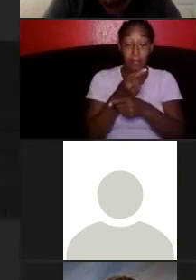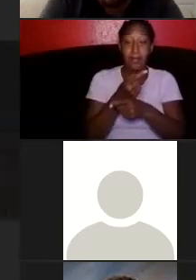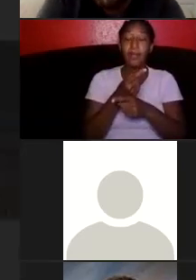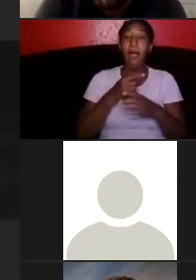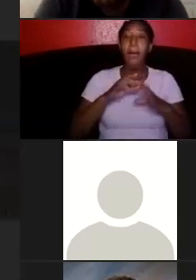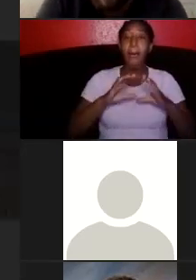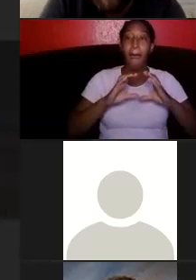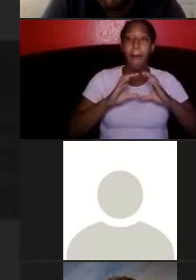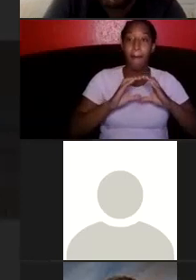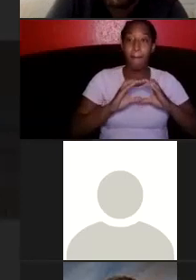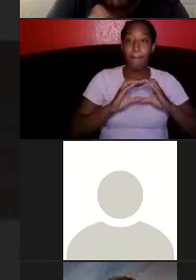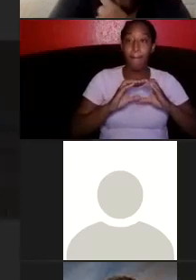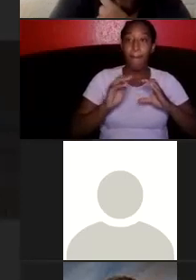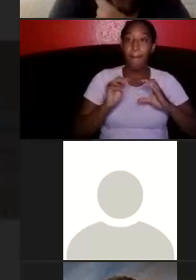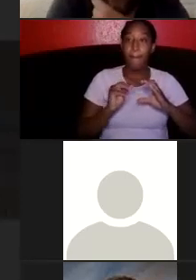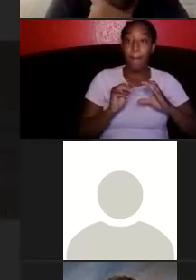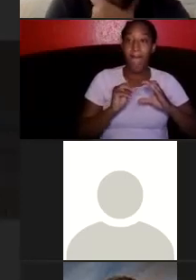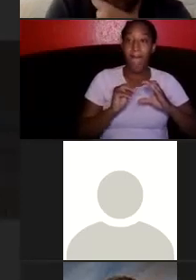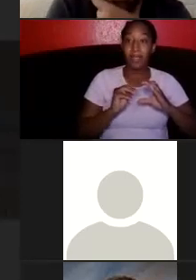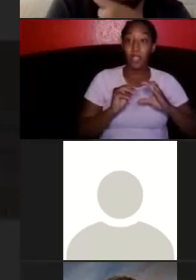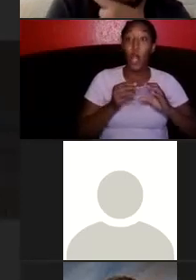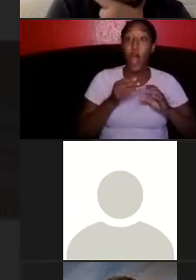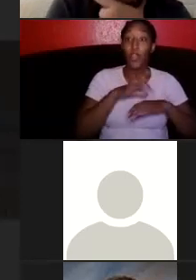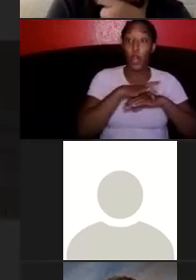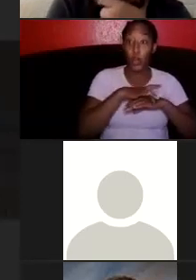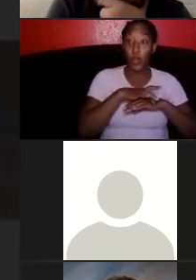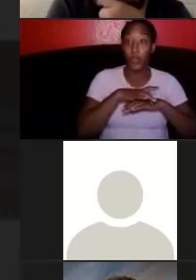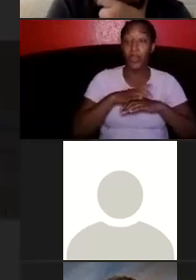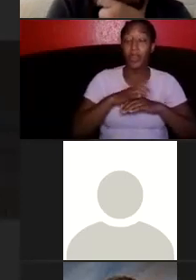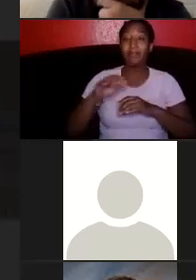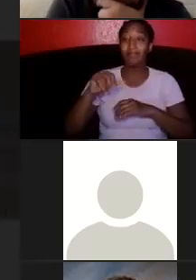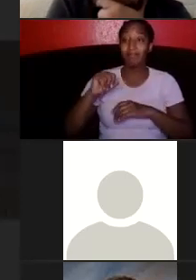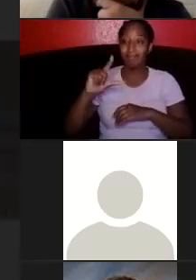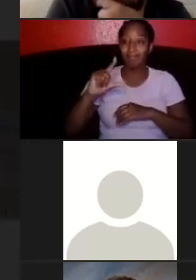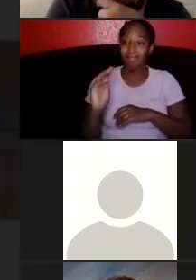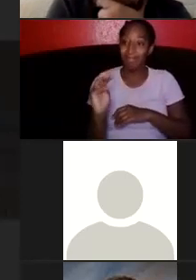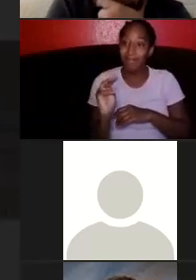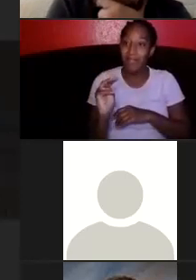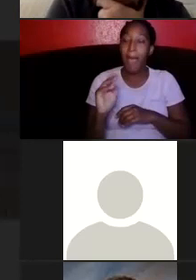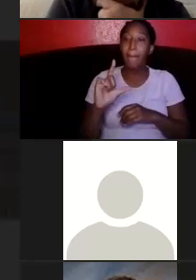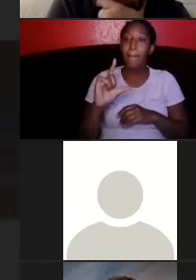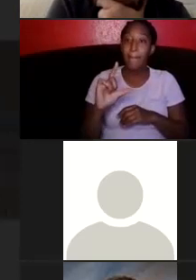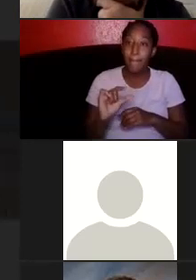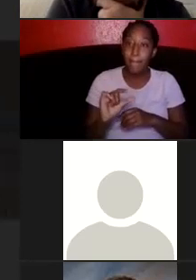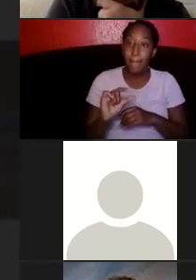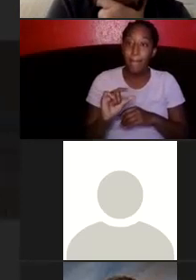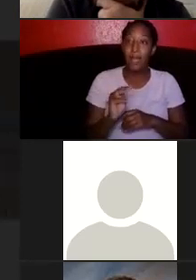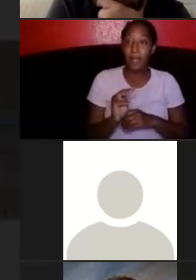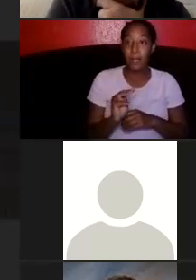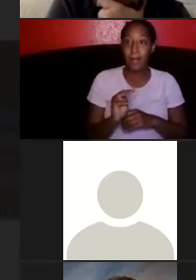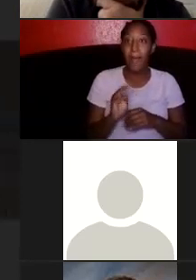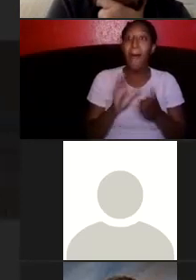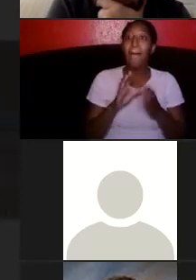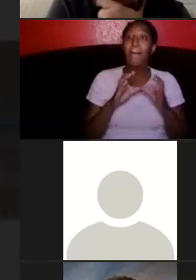That hadn't changed. But what has changed is the distance they are from the center of the Earth. So let's go through the process. There are